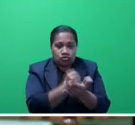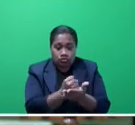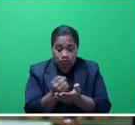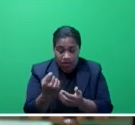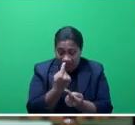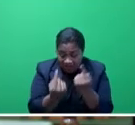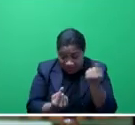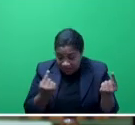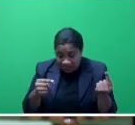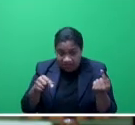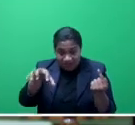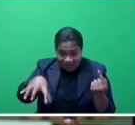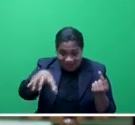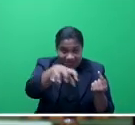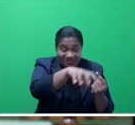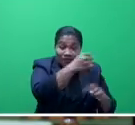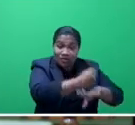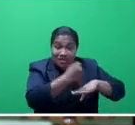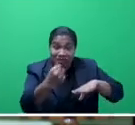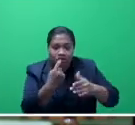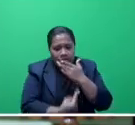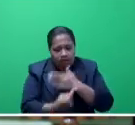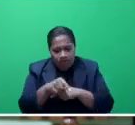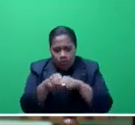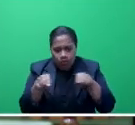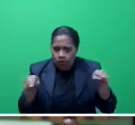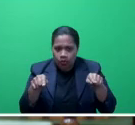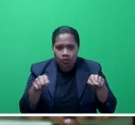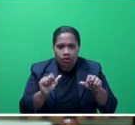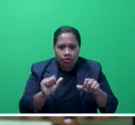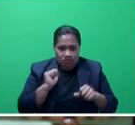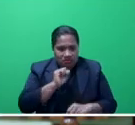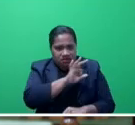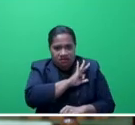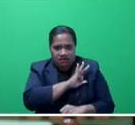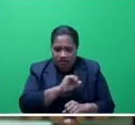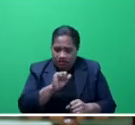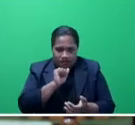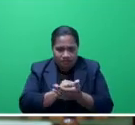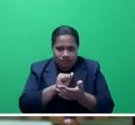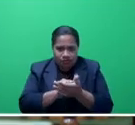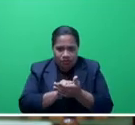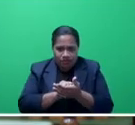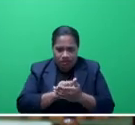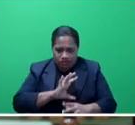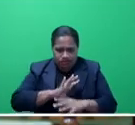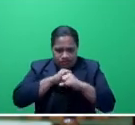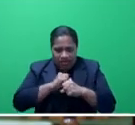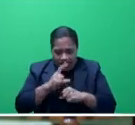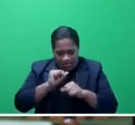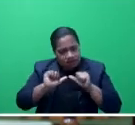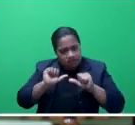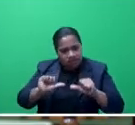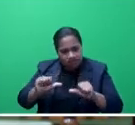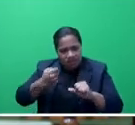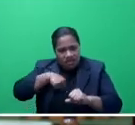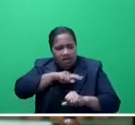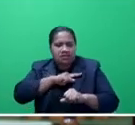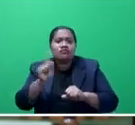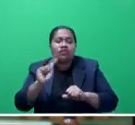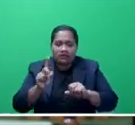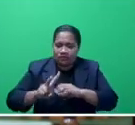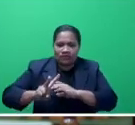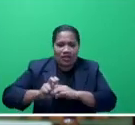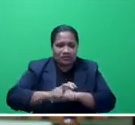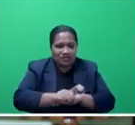are well-staffed and well-capable of defending us from the virus. We also thank the private GPs, Mr. Speaker, sir,